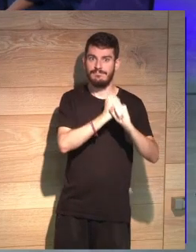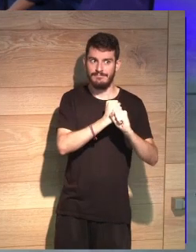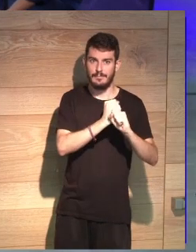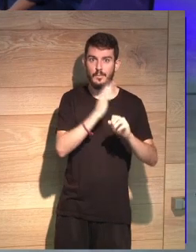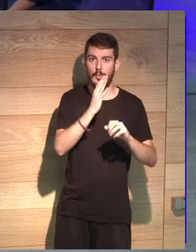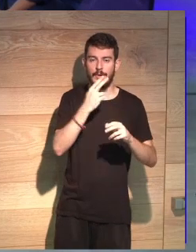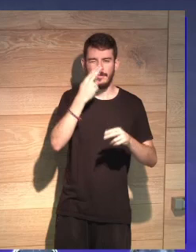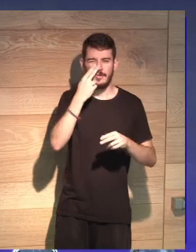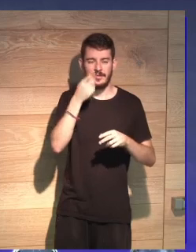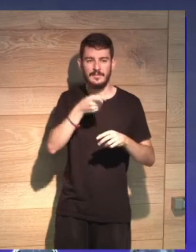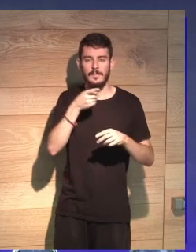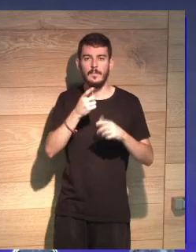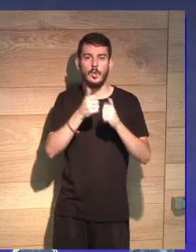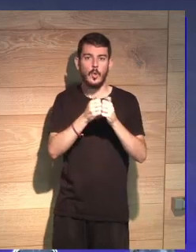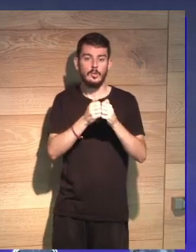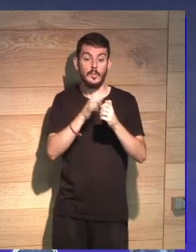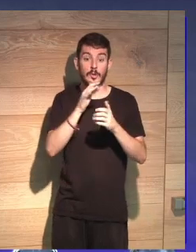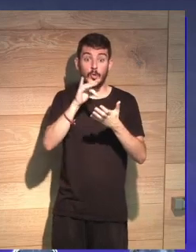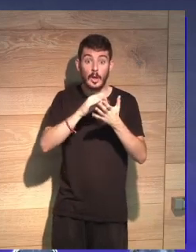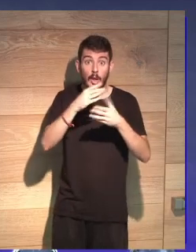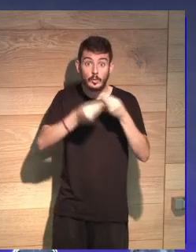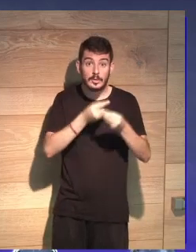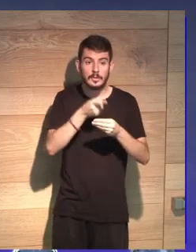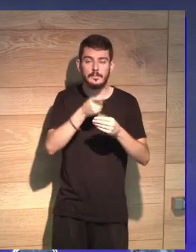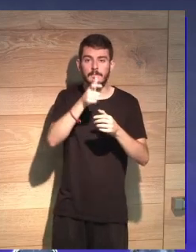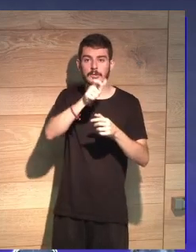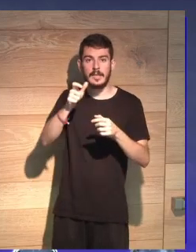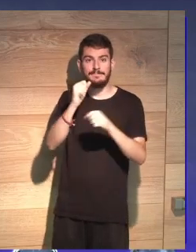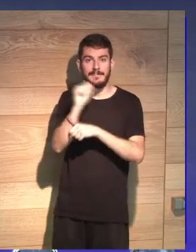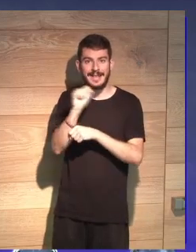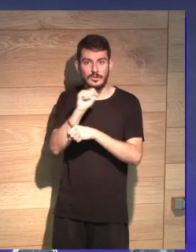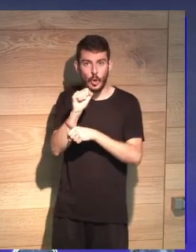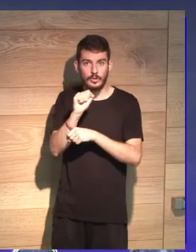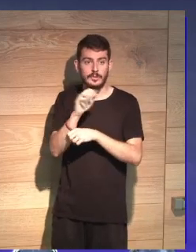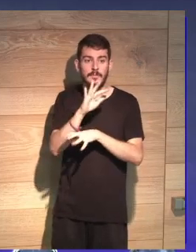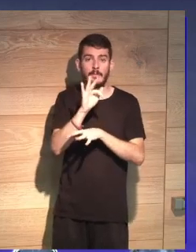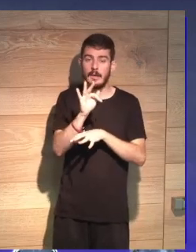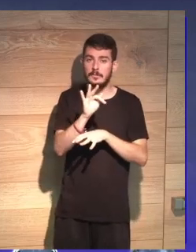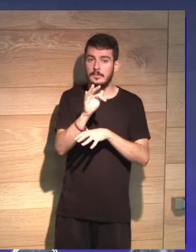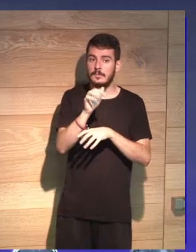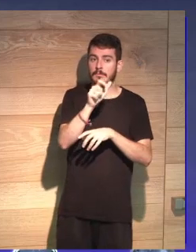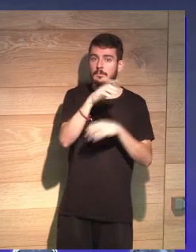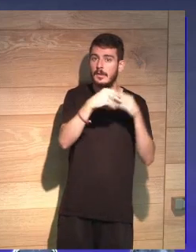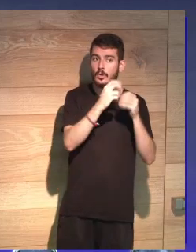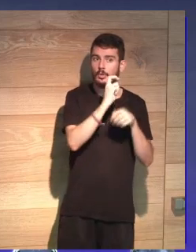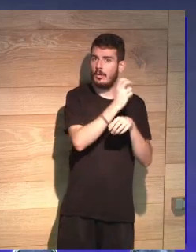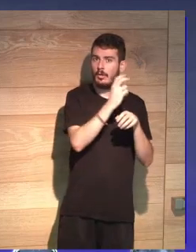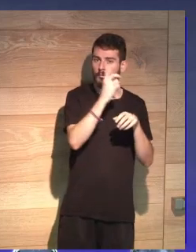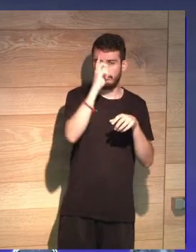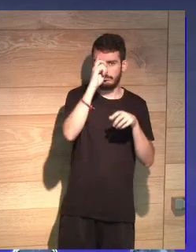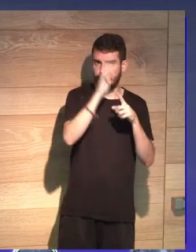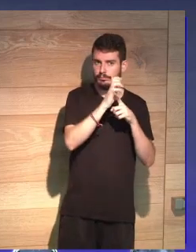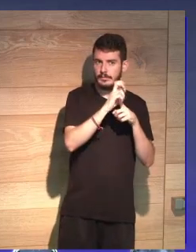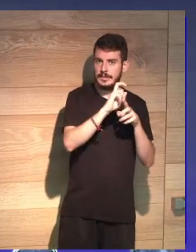to get hooked to any type of activity. This is why video games interest me, because when we use them with Parkinson and